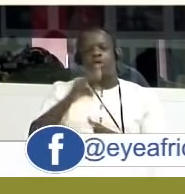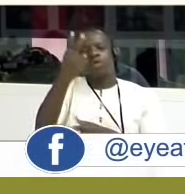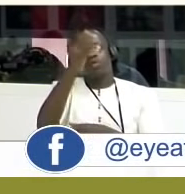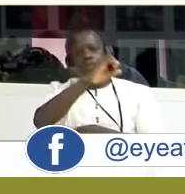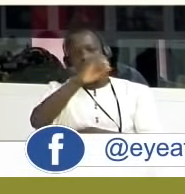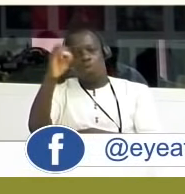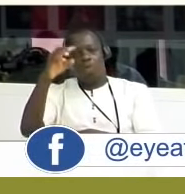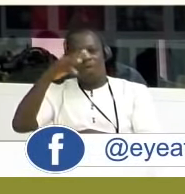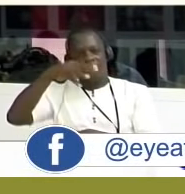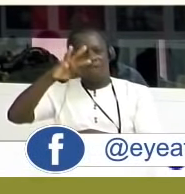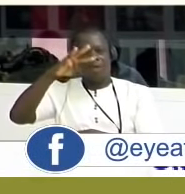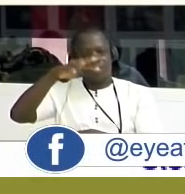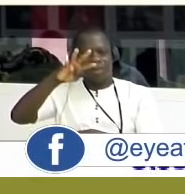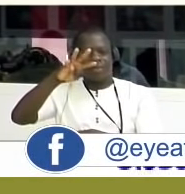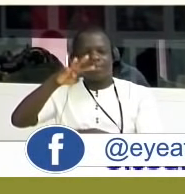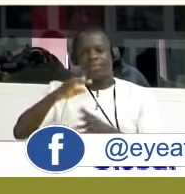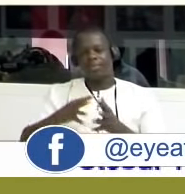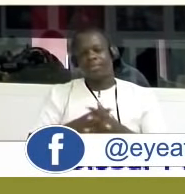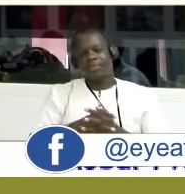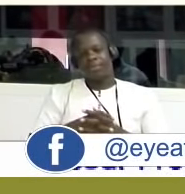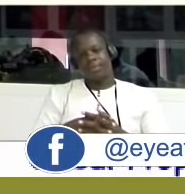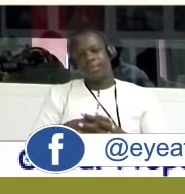2014.